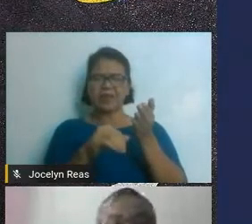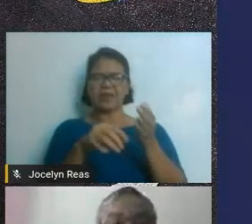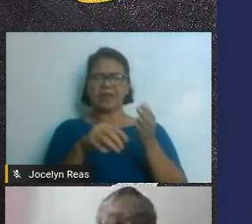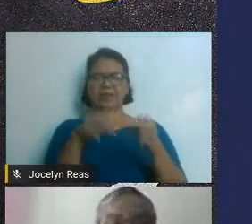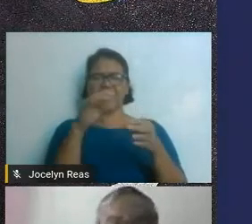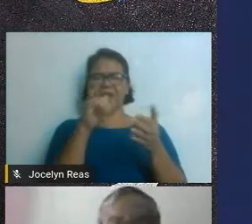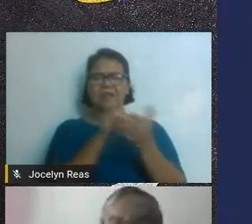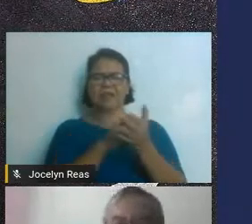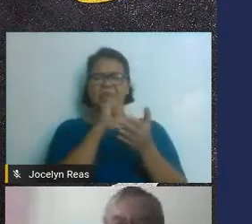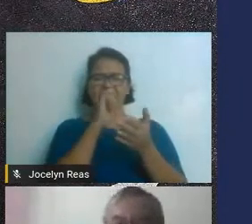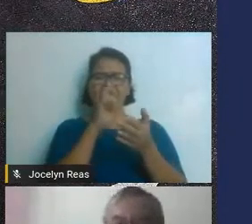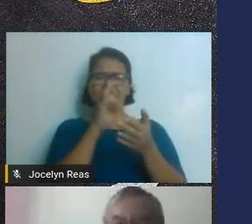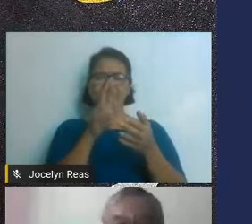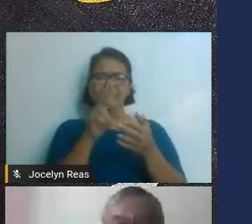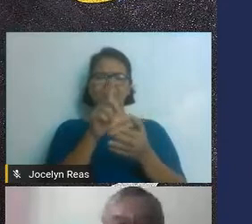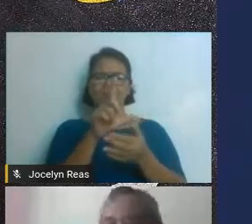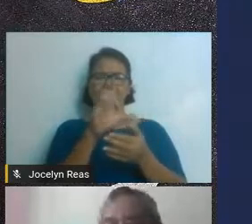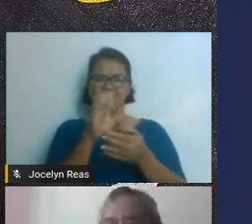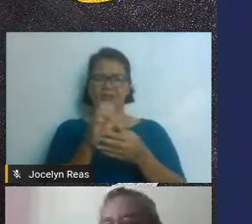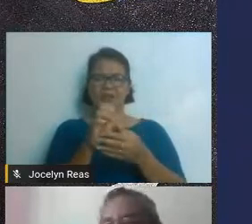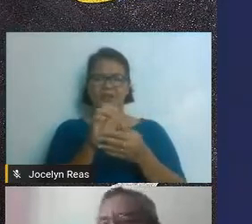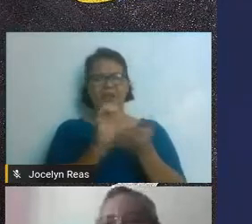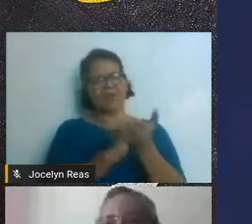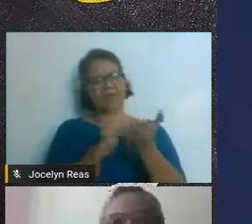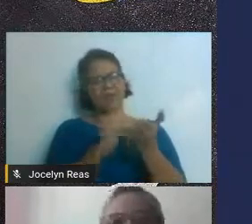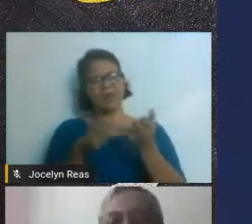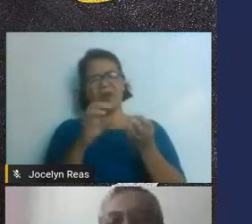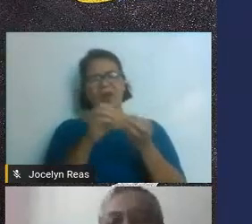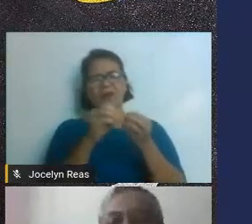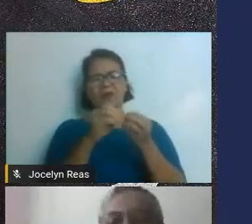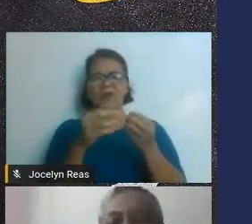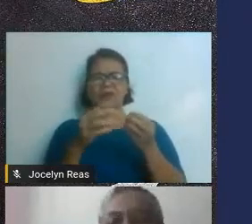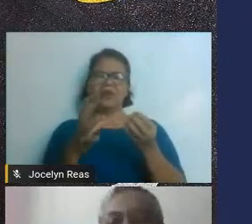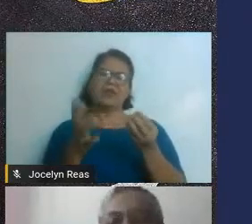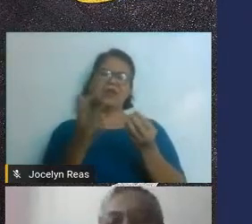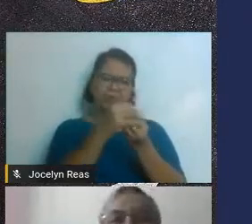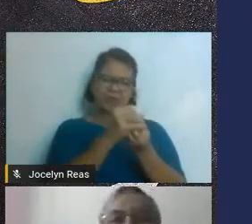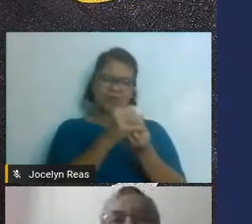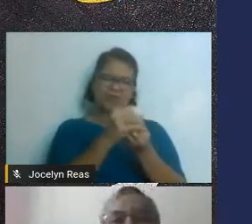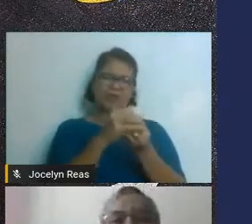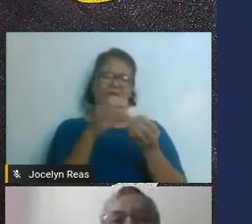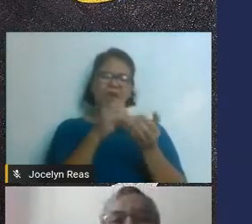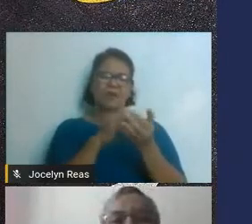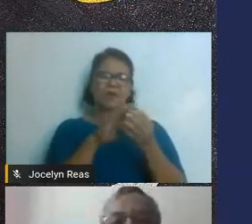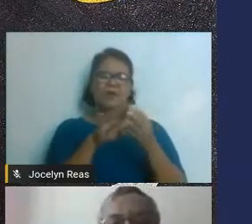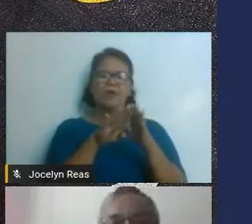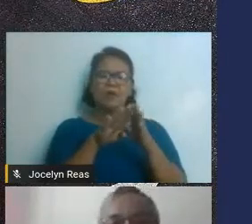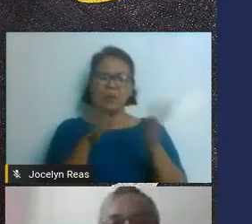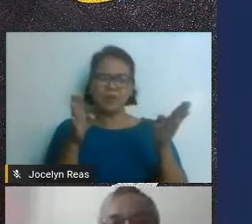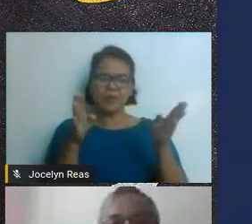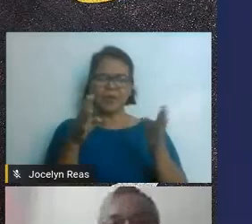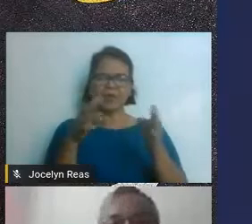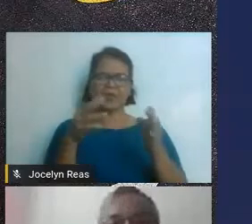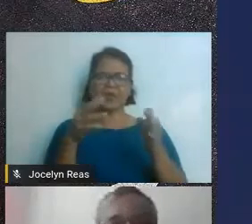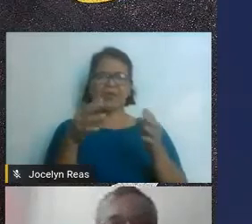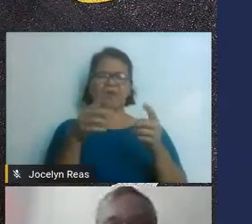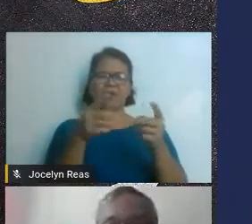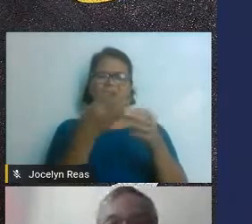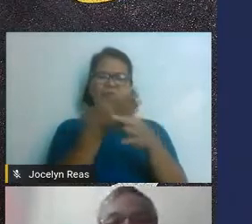na in a list or the merge or what. That's okay with us. You're completely given the freedom, I mean the